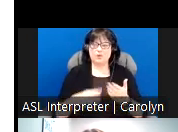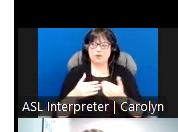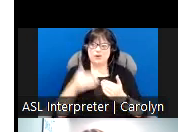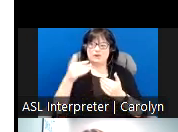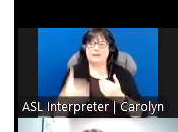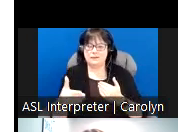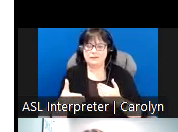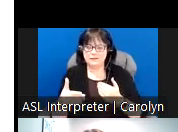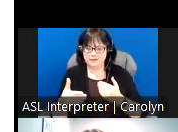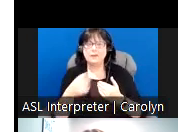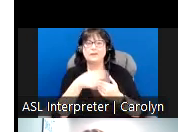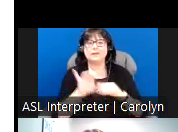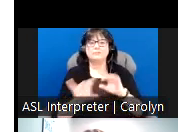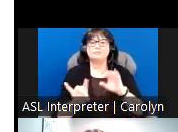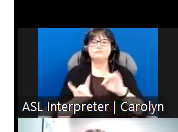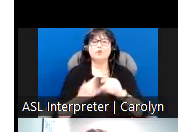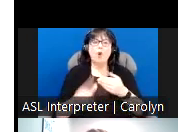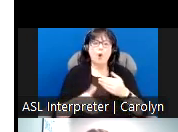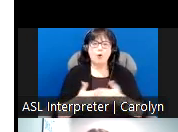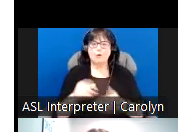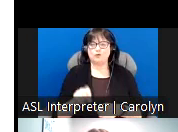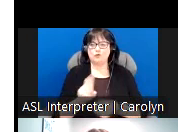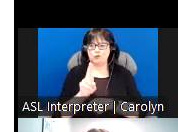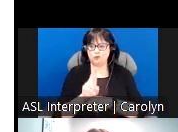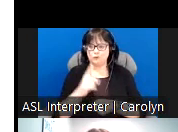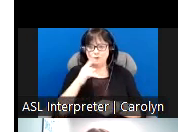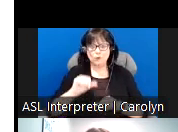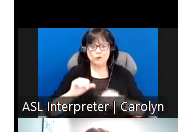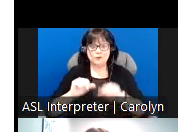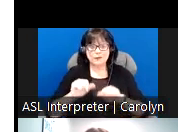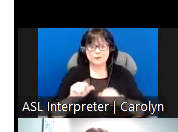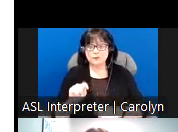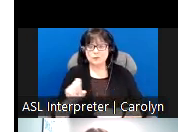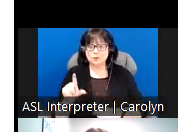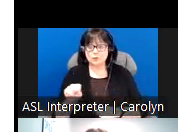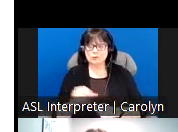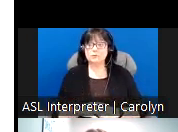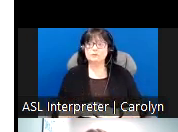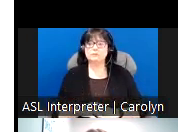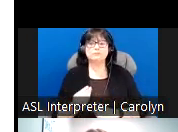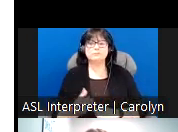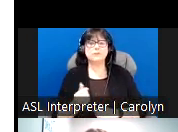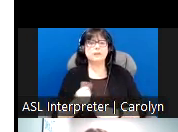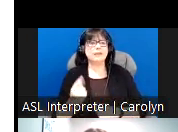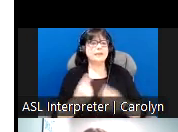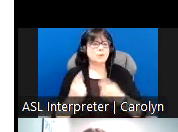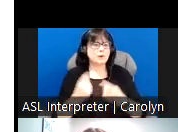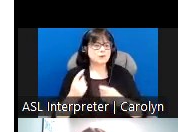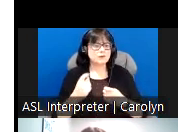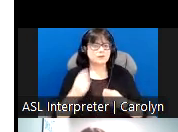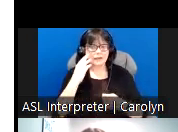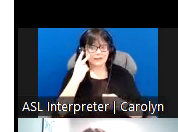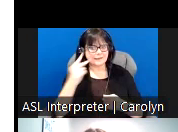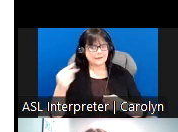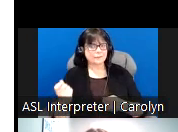assessment tools they should be utilizing. And basically, if you have any questions about these, I know there's some questions that have been popping up